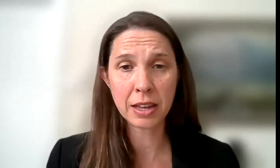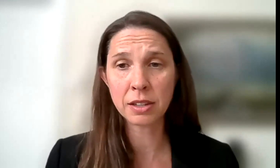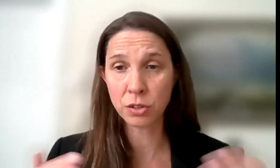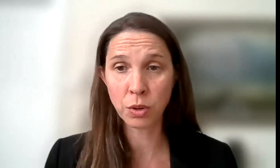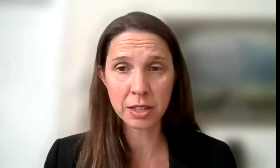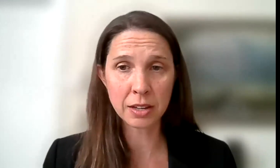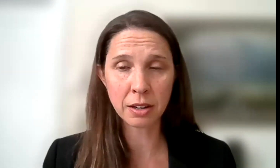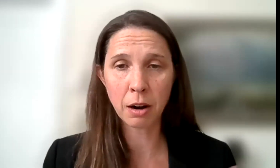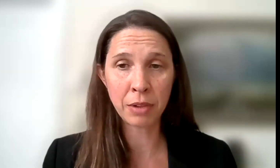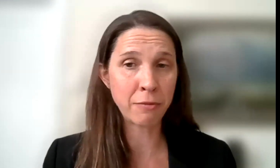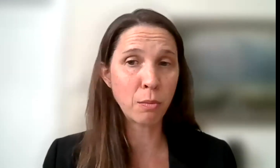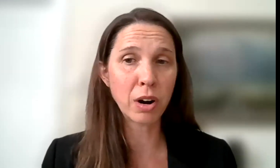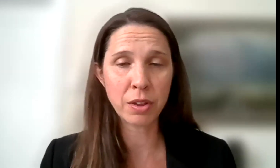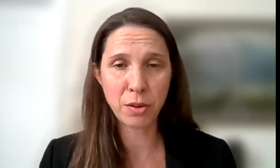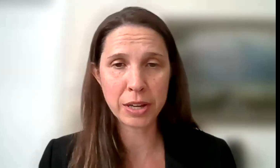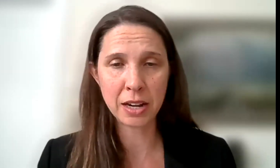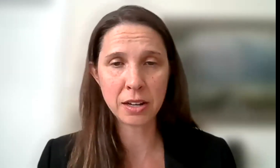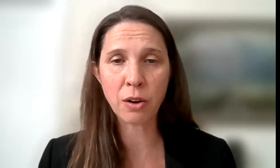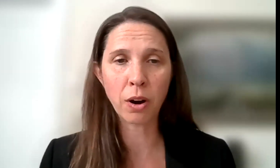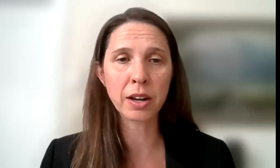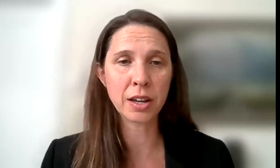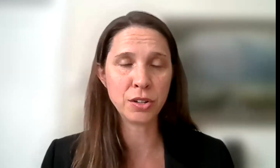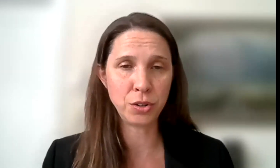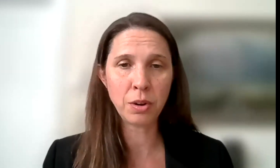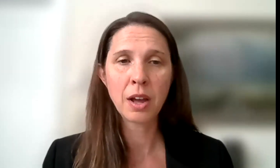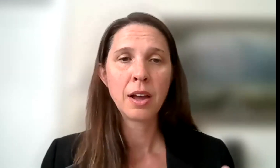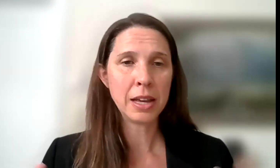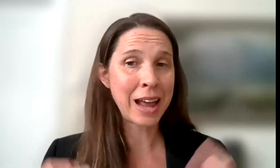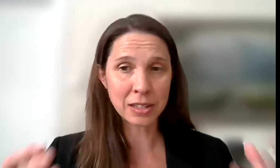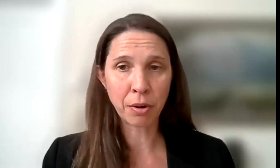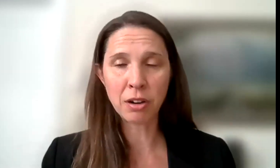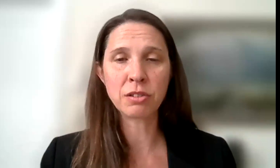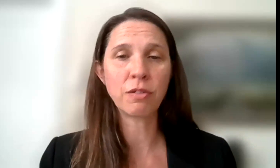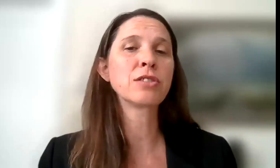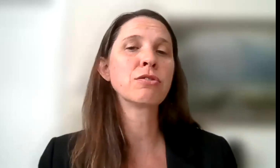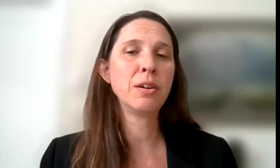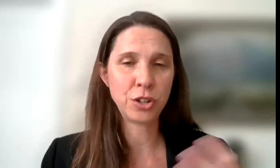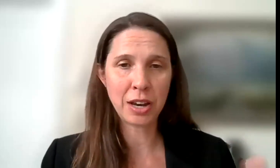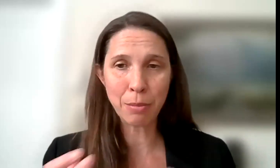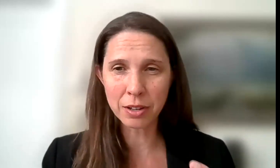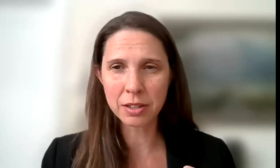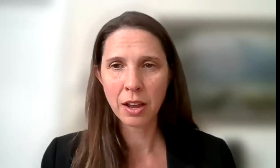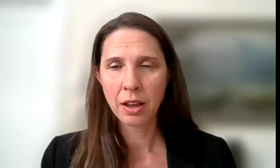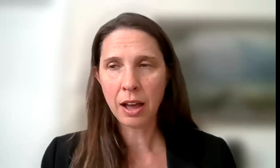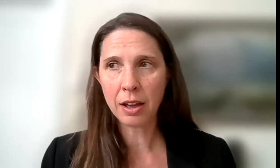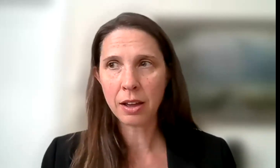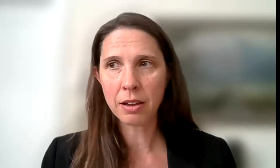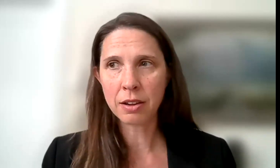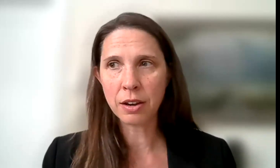of the tools that our platform workwithusaid.org can do is it has a partner directory, which enables